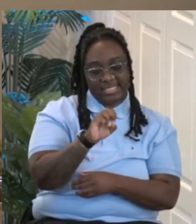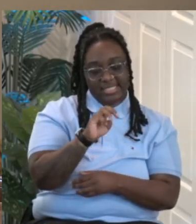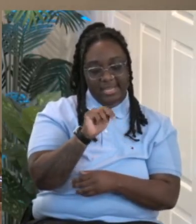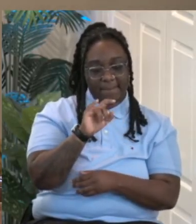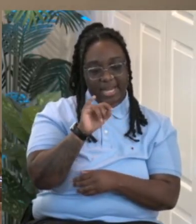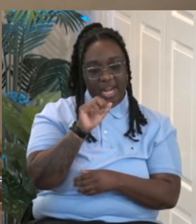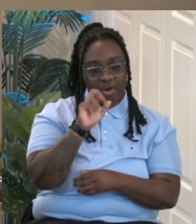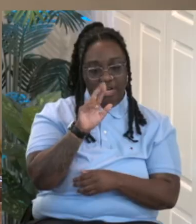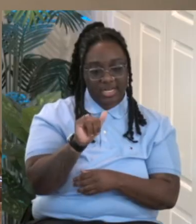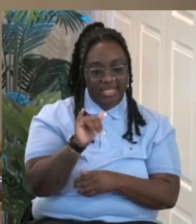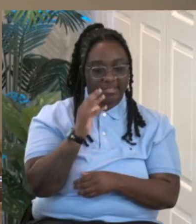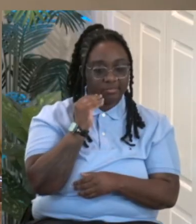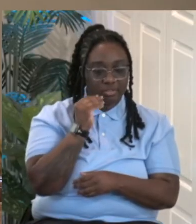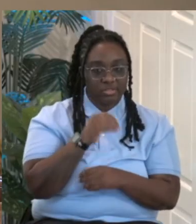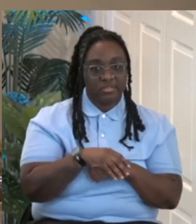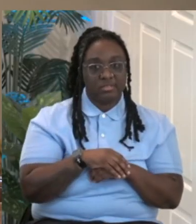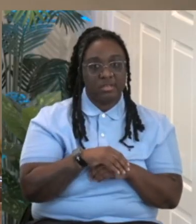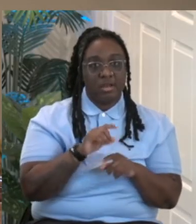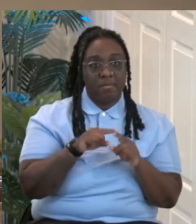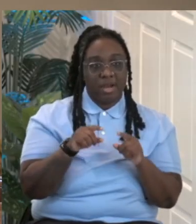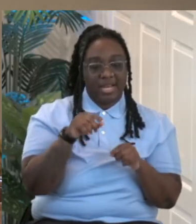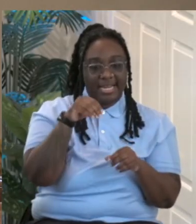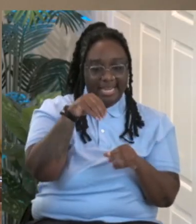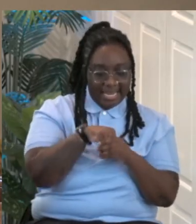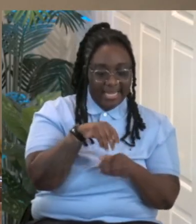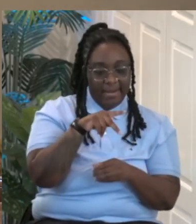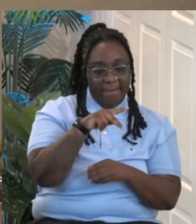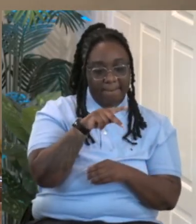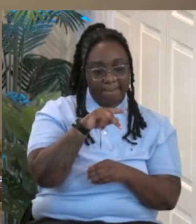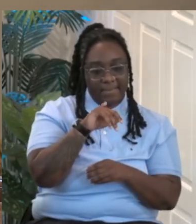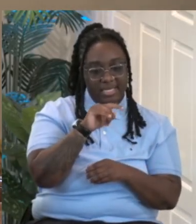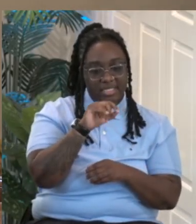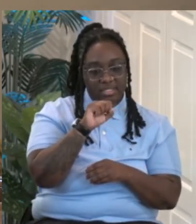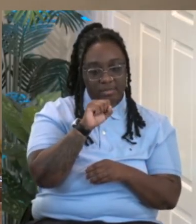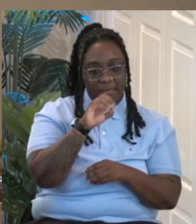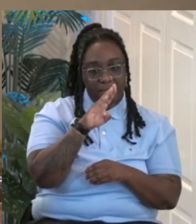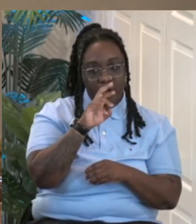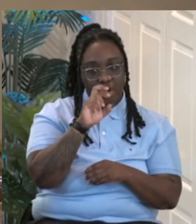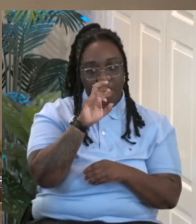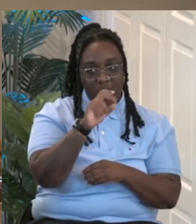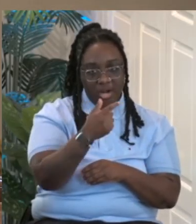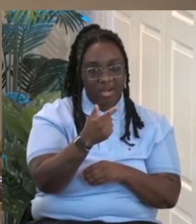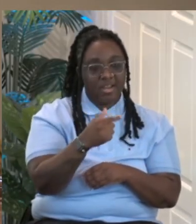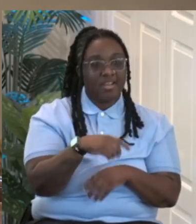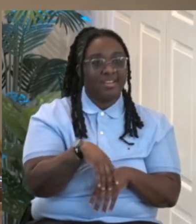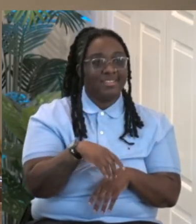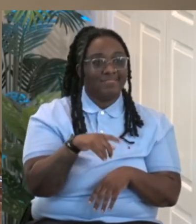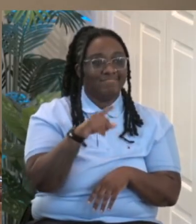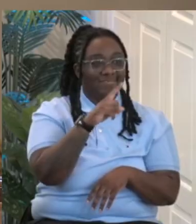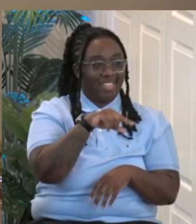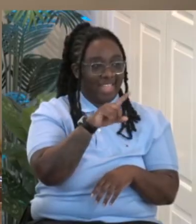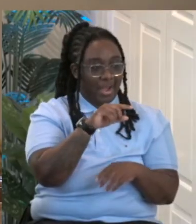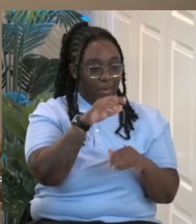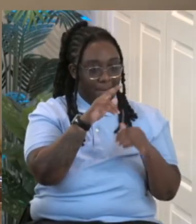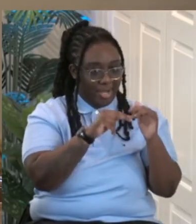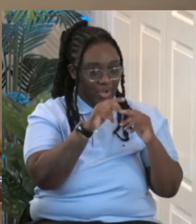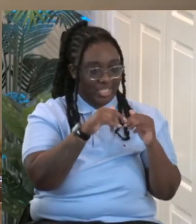plant in Pittsburgh called Western Electric where they built telephones. So you all don't know what telephones are, but